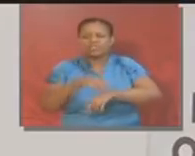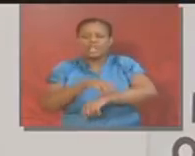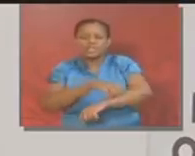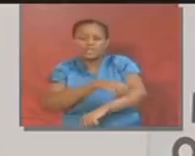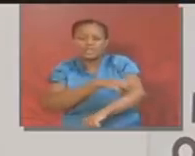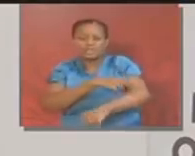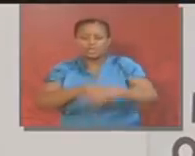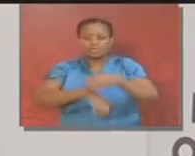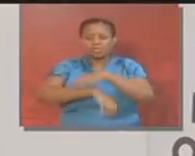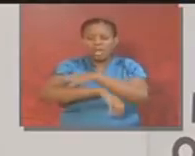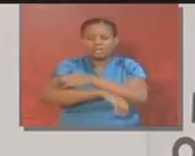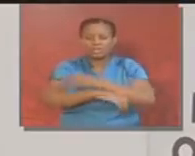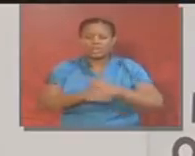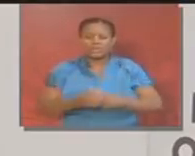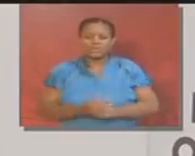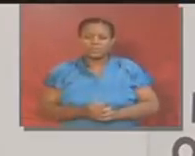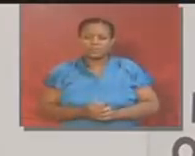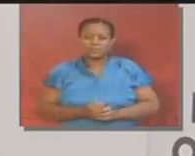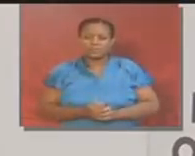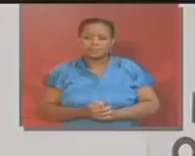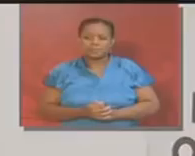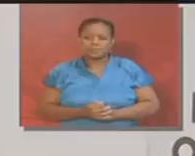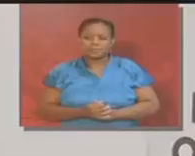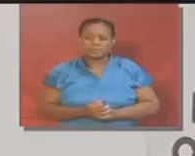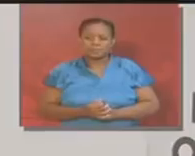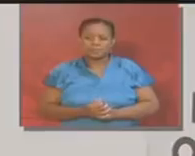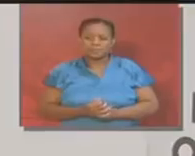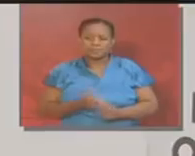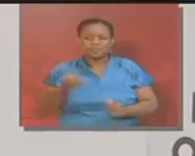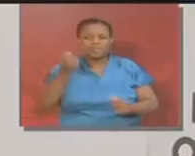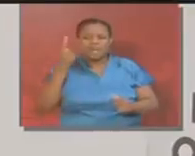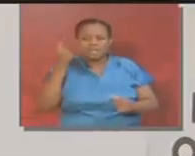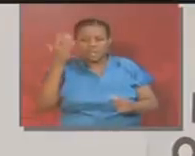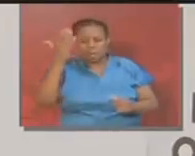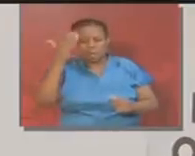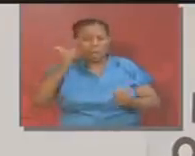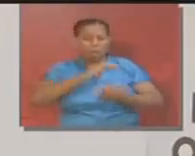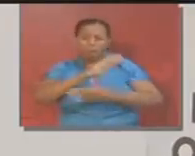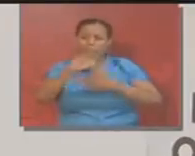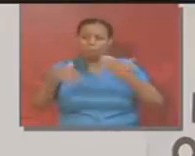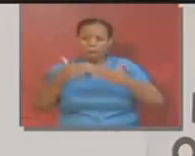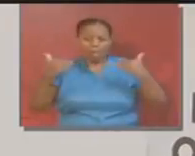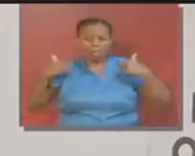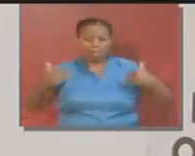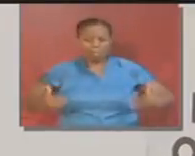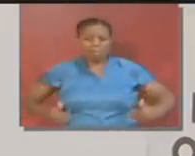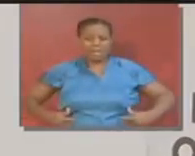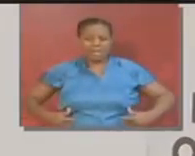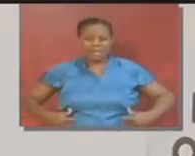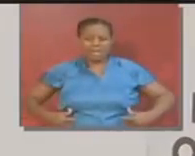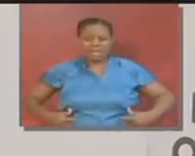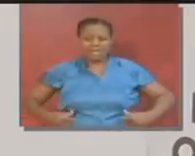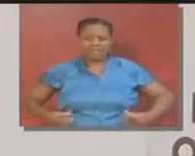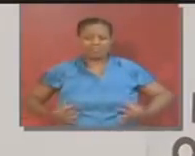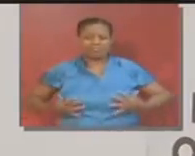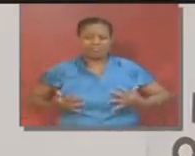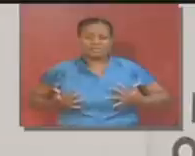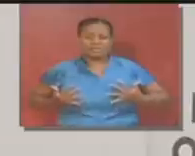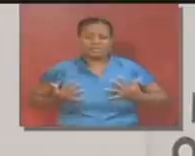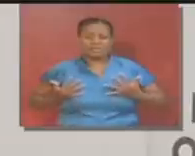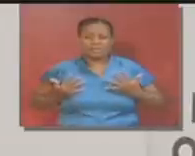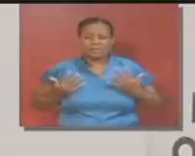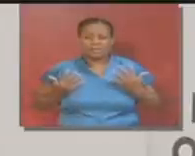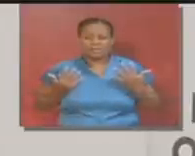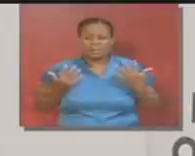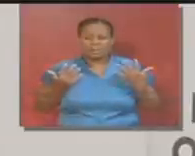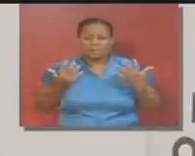of like bruised areas and skin. So therefore you can understand why it's all inflamed, and that's that section of the eye section. In terms of the